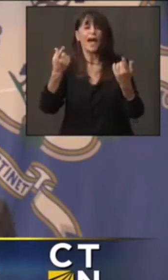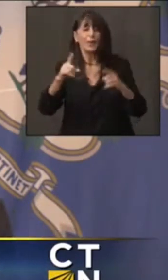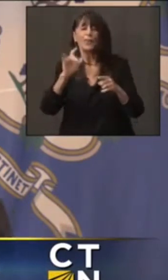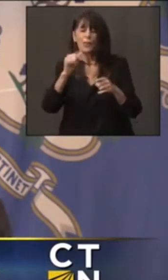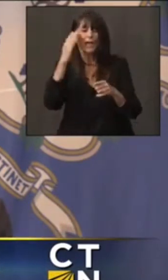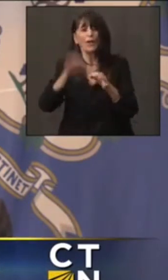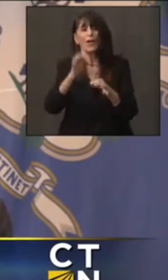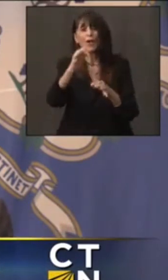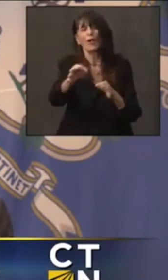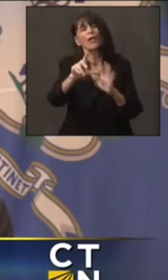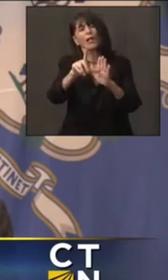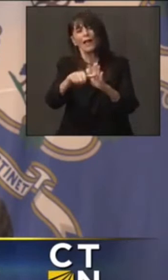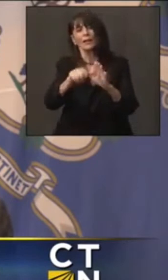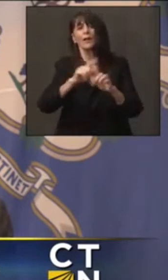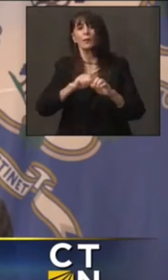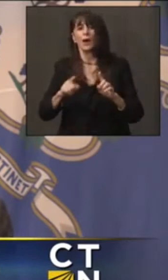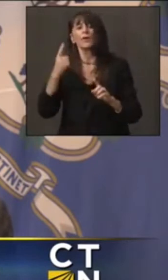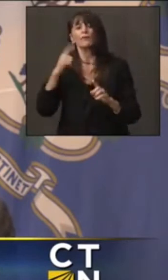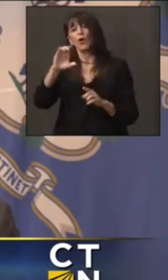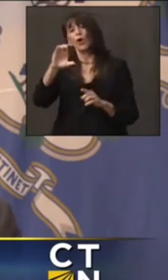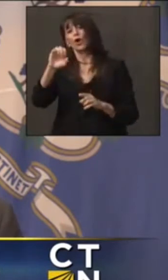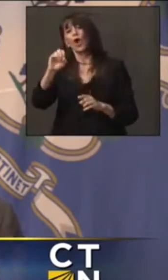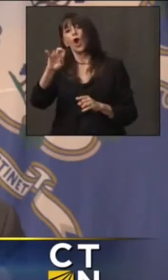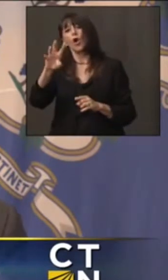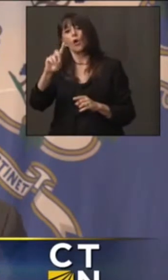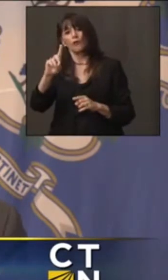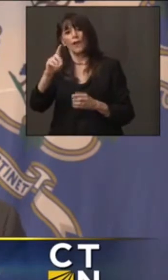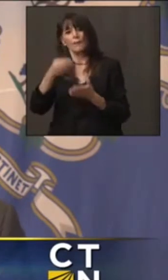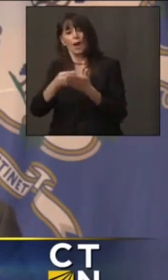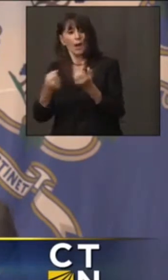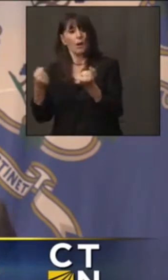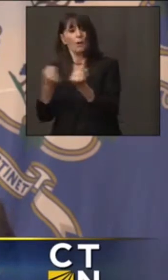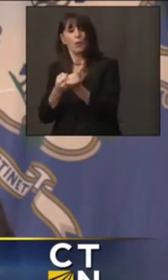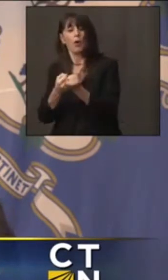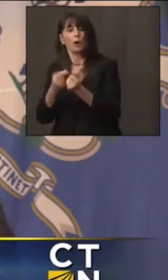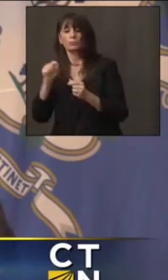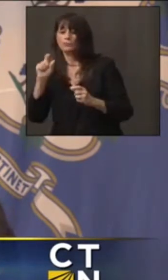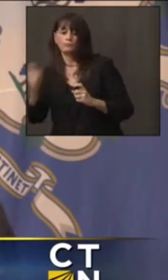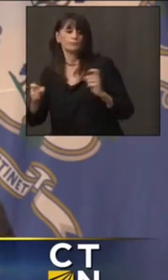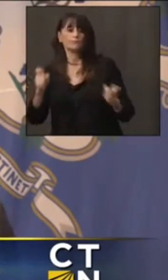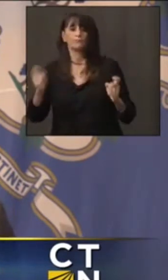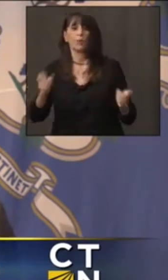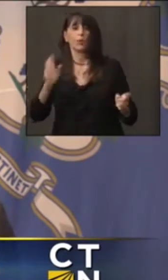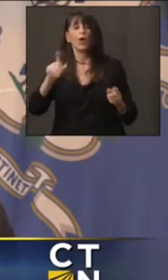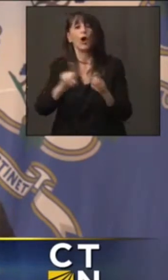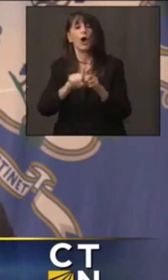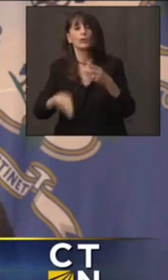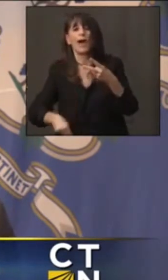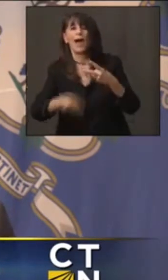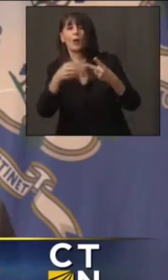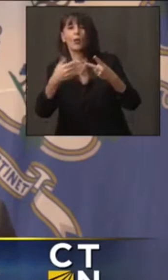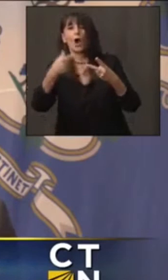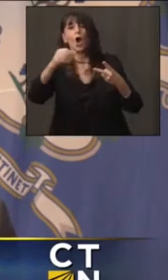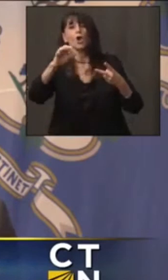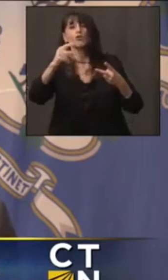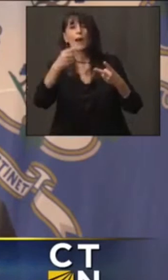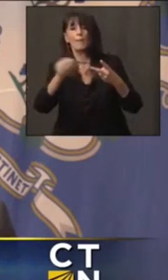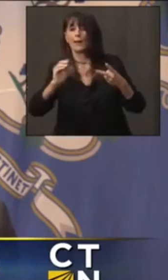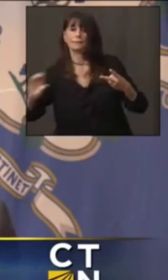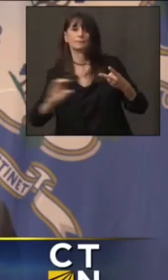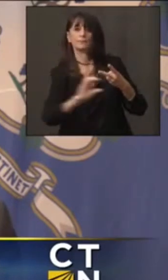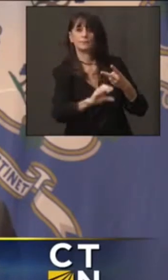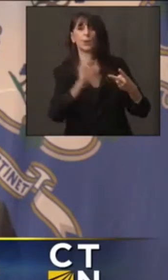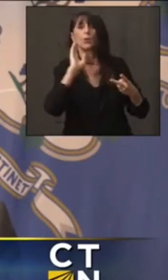in addition to the COVID relief money we've got going for you, in addition, some of these grant monies will be there. And